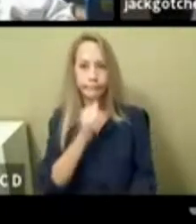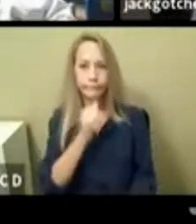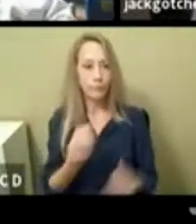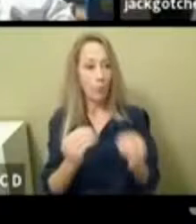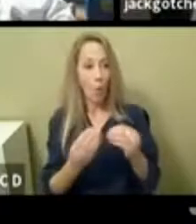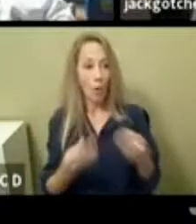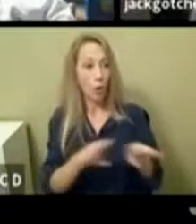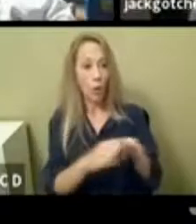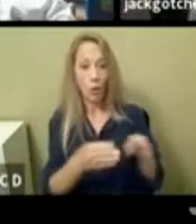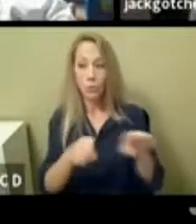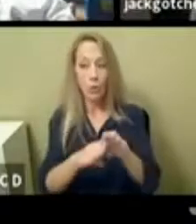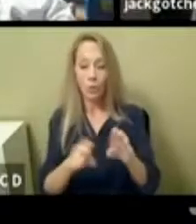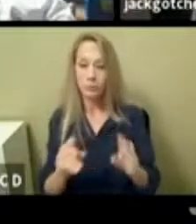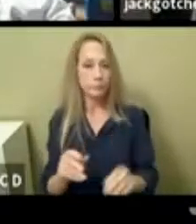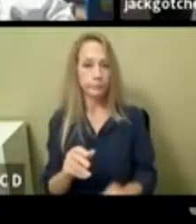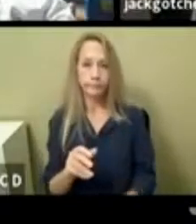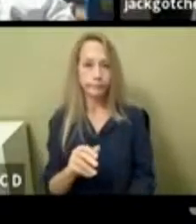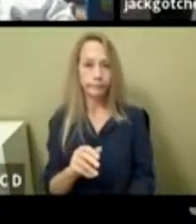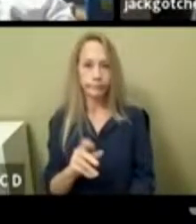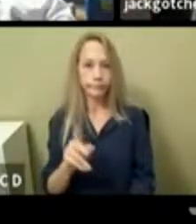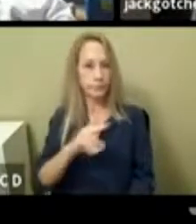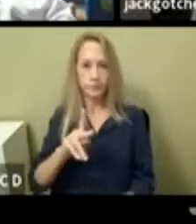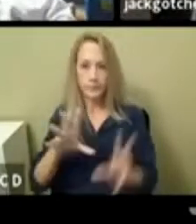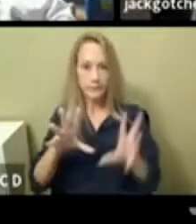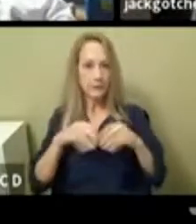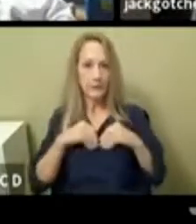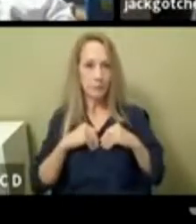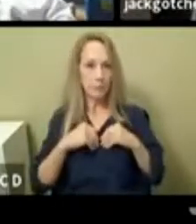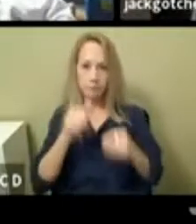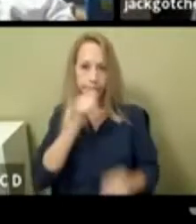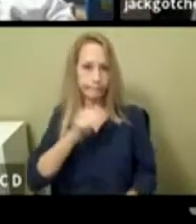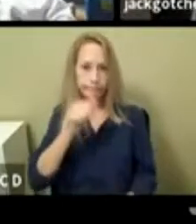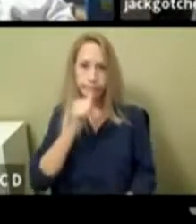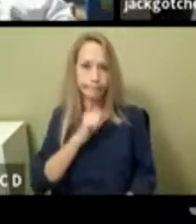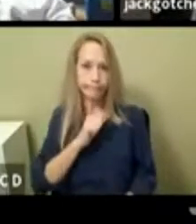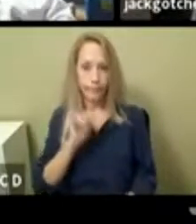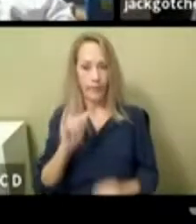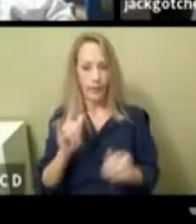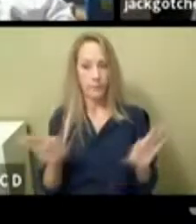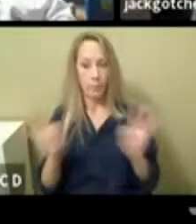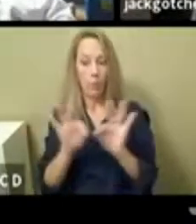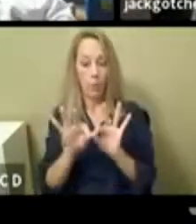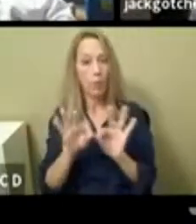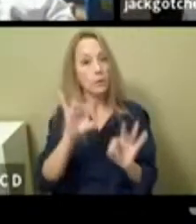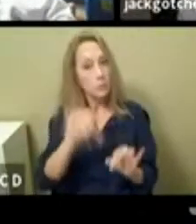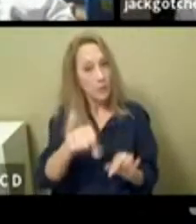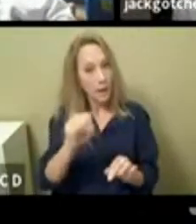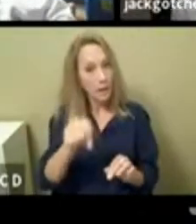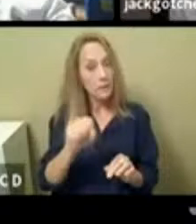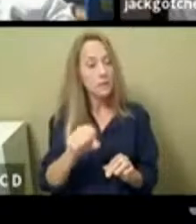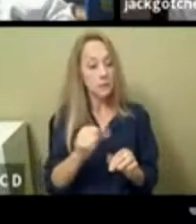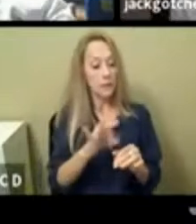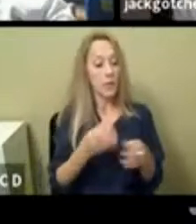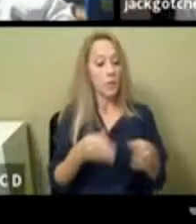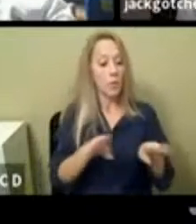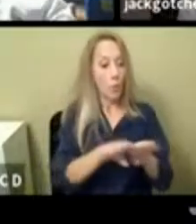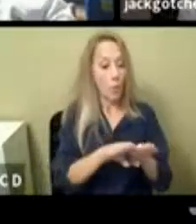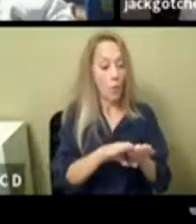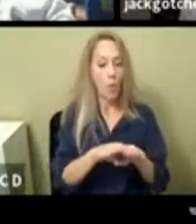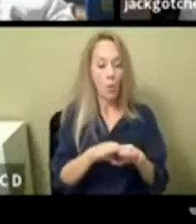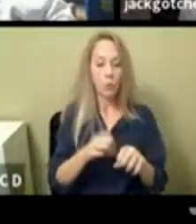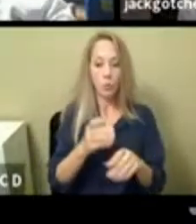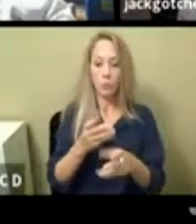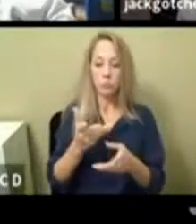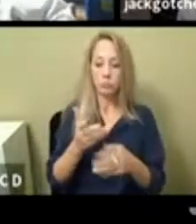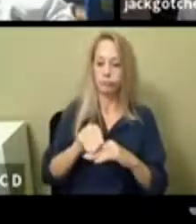our community. And that's an important piece. I think there's an economic impact to closures, but there's also just that social